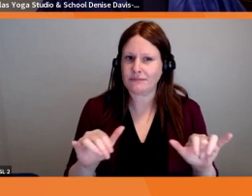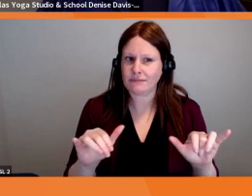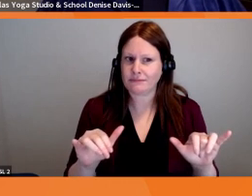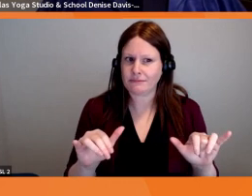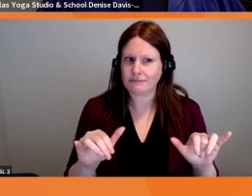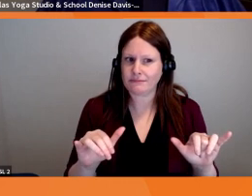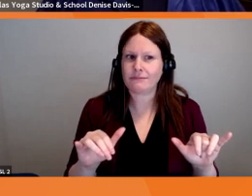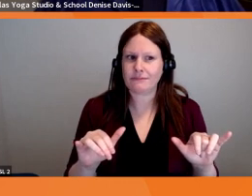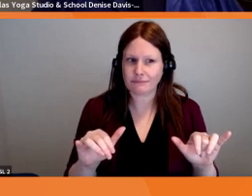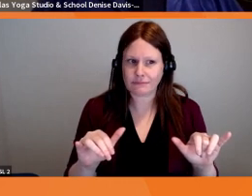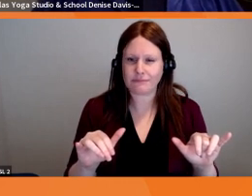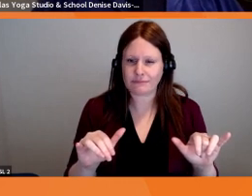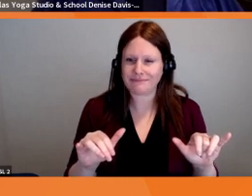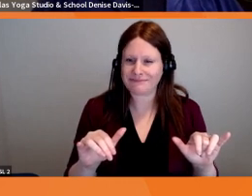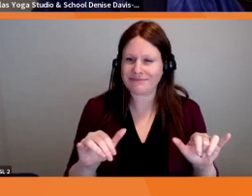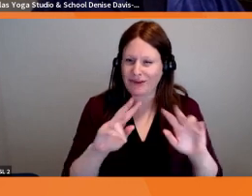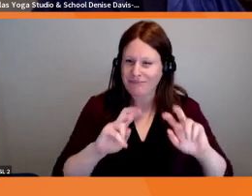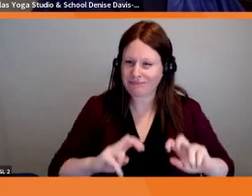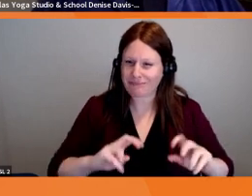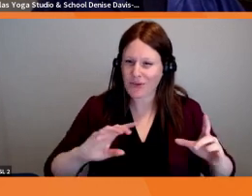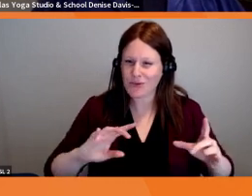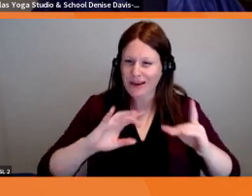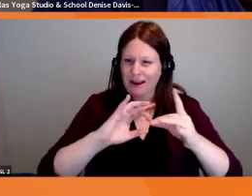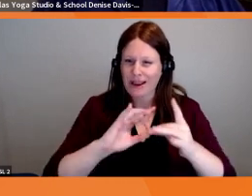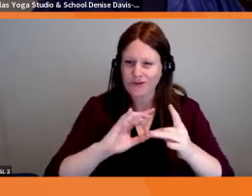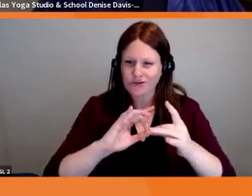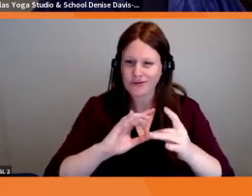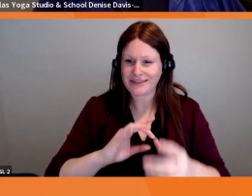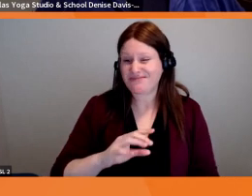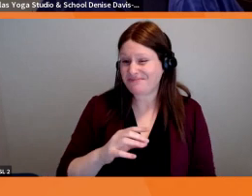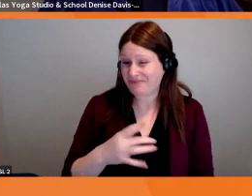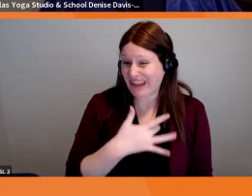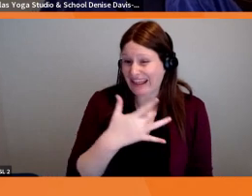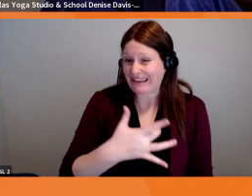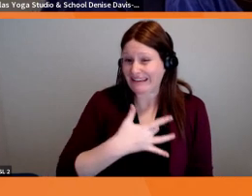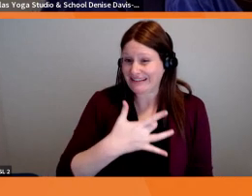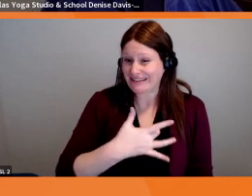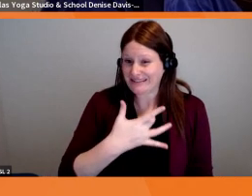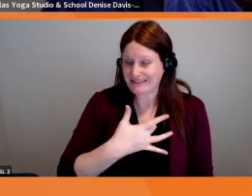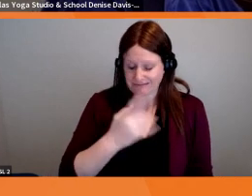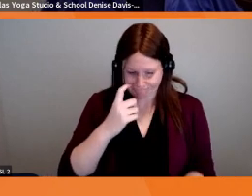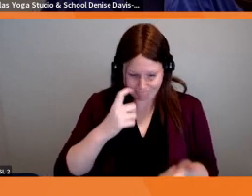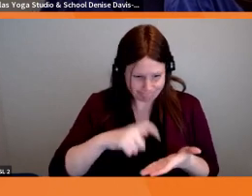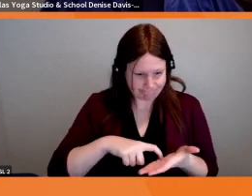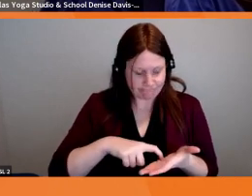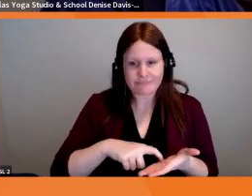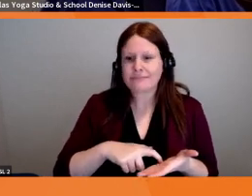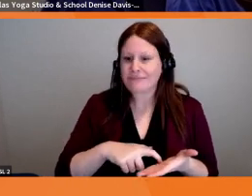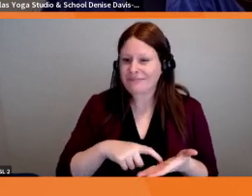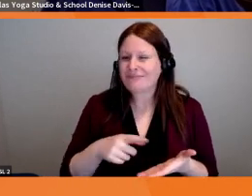our feelings. Right? Someone mentioned, you know, having a short fuse. Generally, we have a short fuse because we